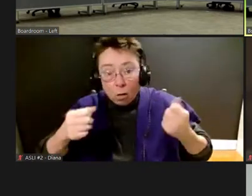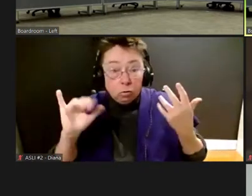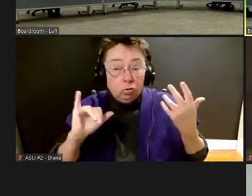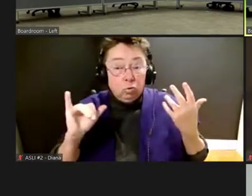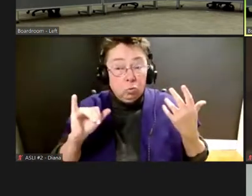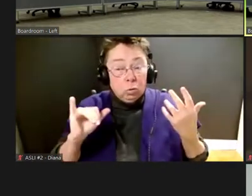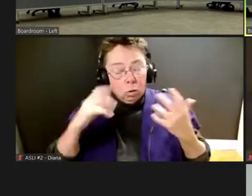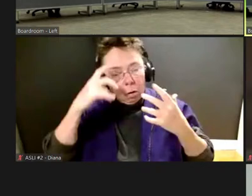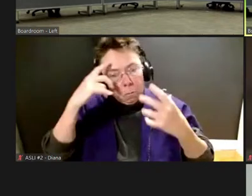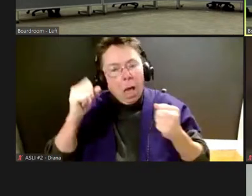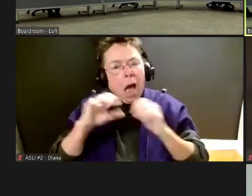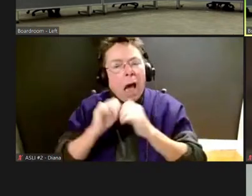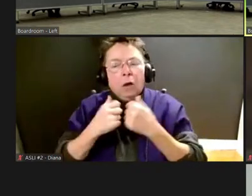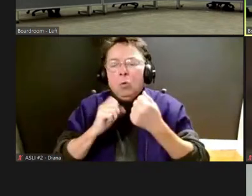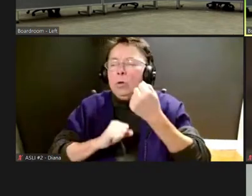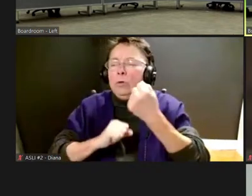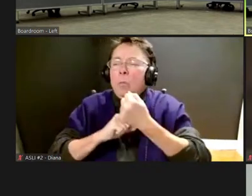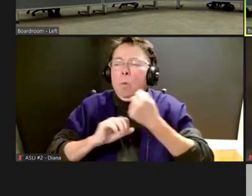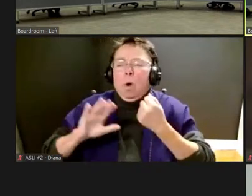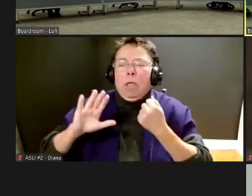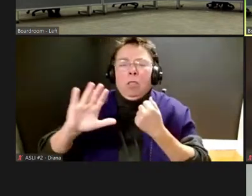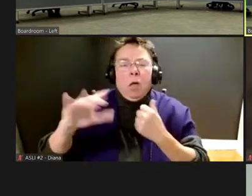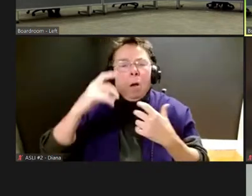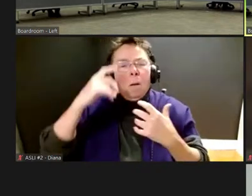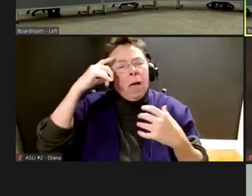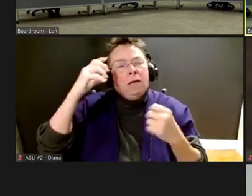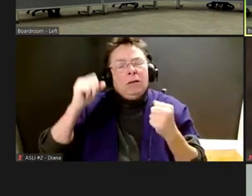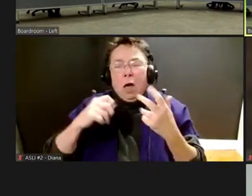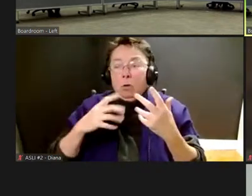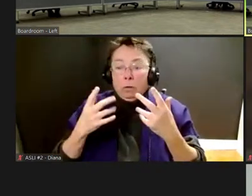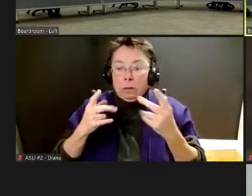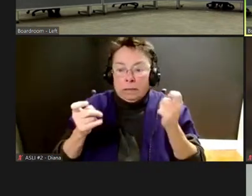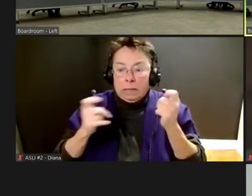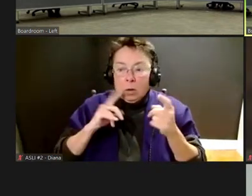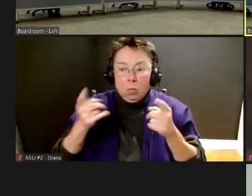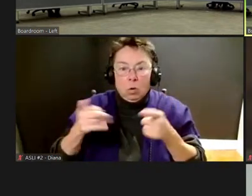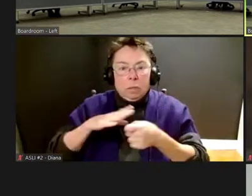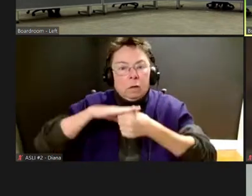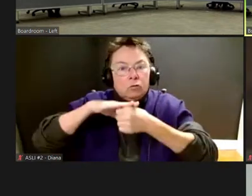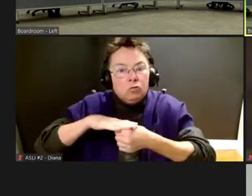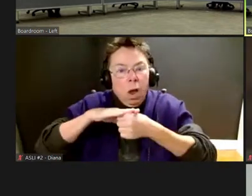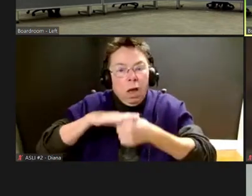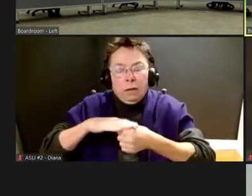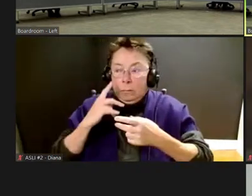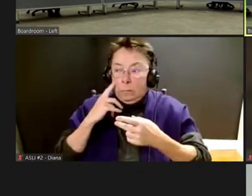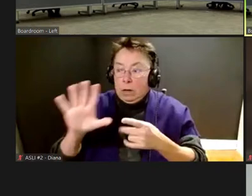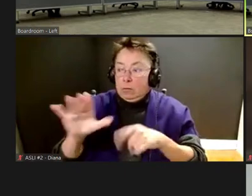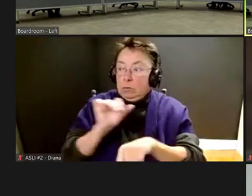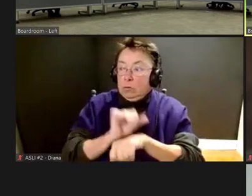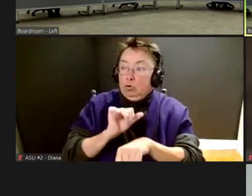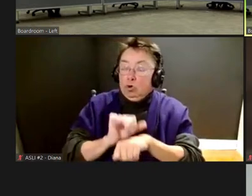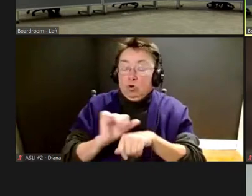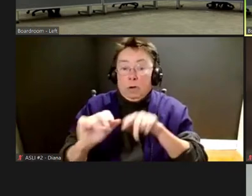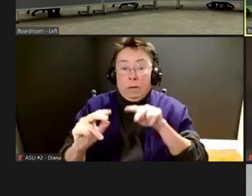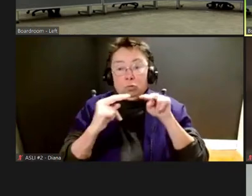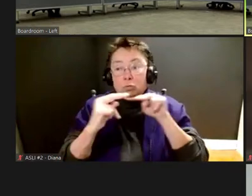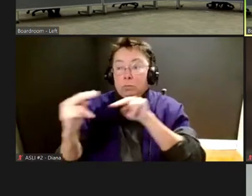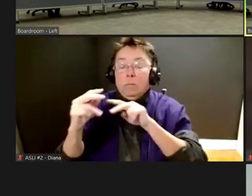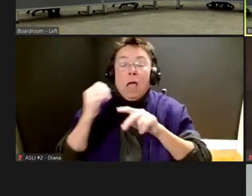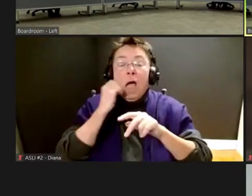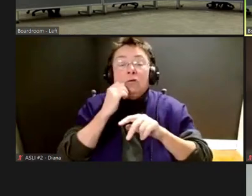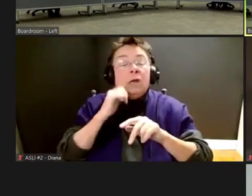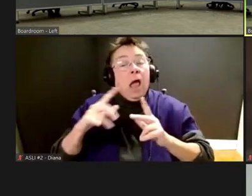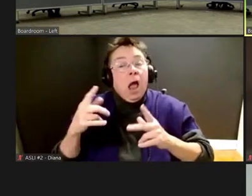yeah, how we can support them in terms of dealing with the stress that comes with being in these positions. And I've directed my